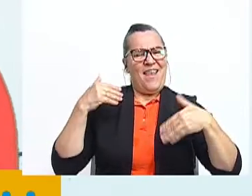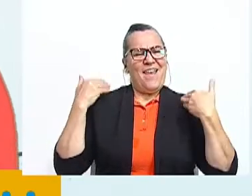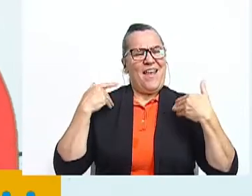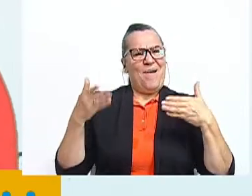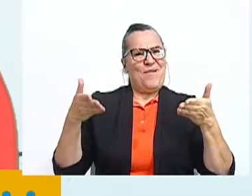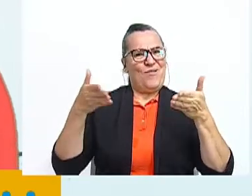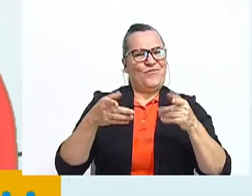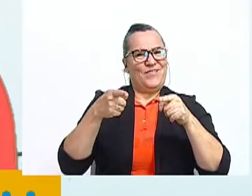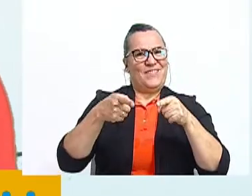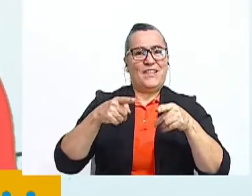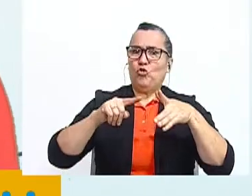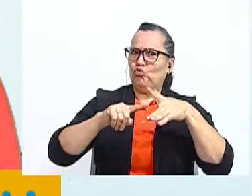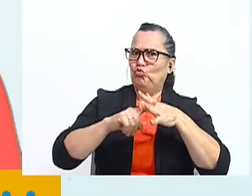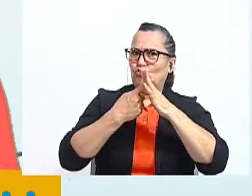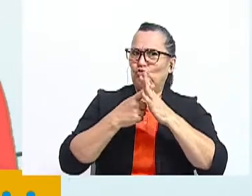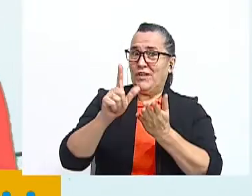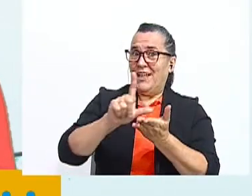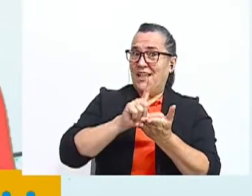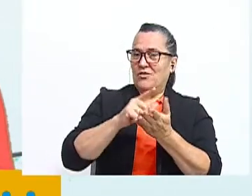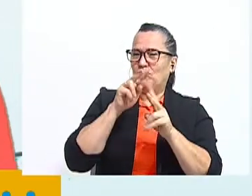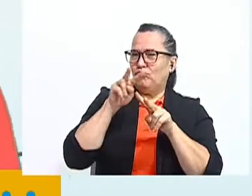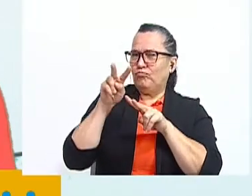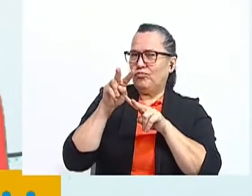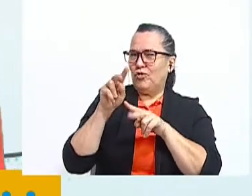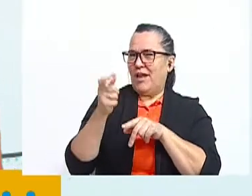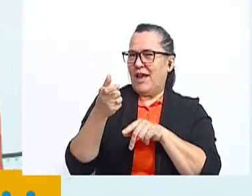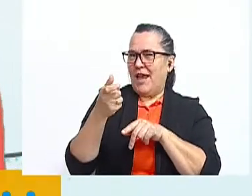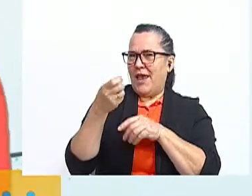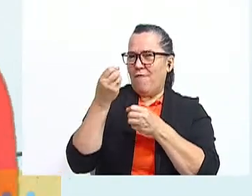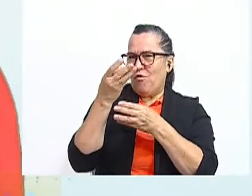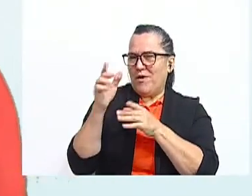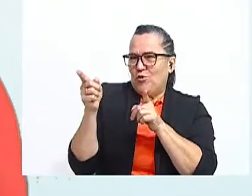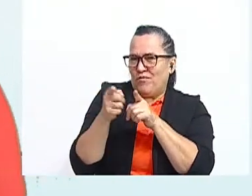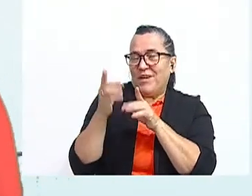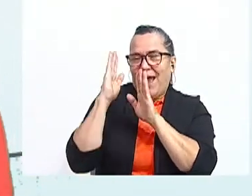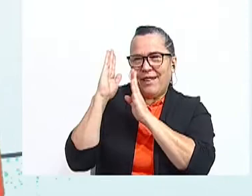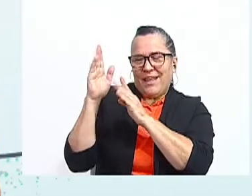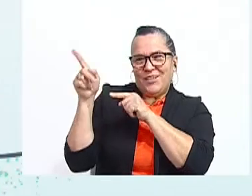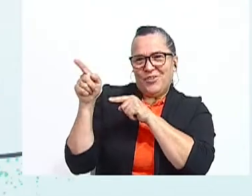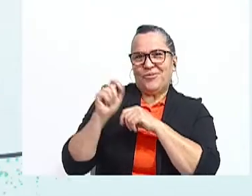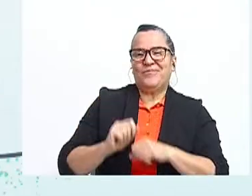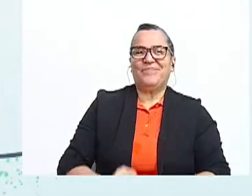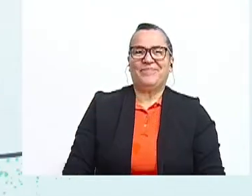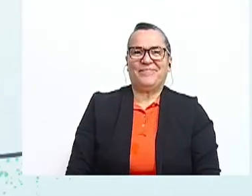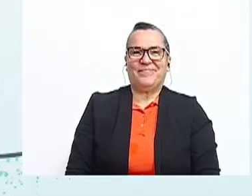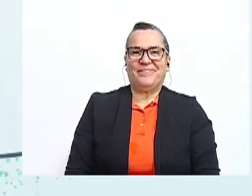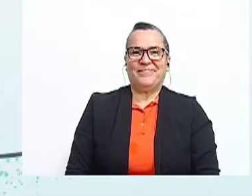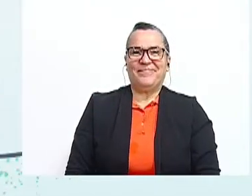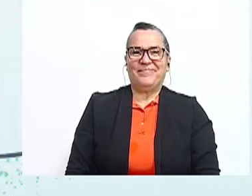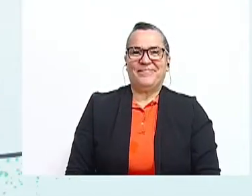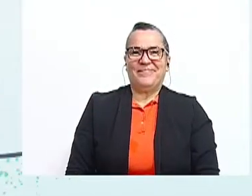today's lesson, we are going to watch a little capsule. So let's pay attention.